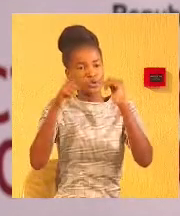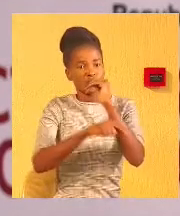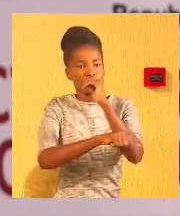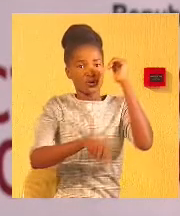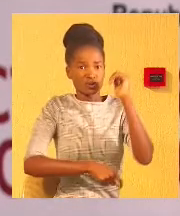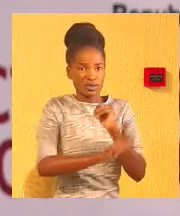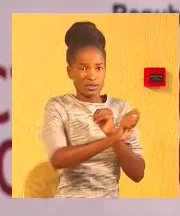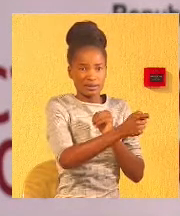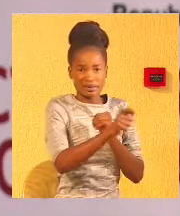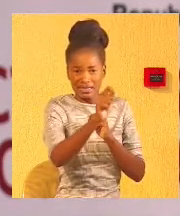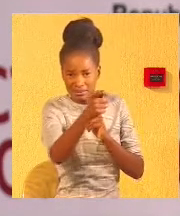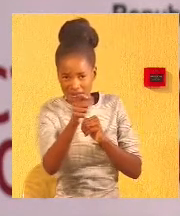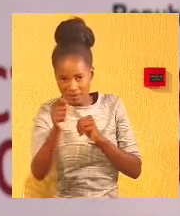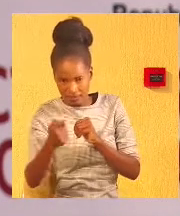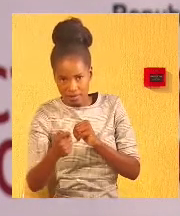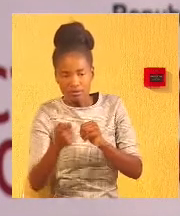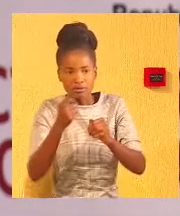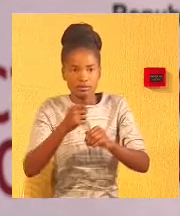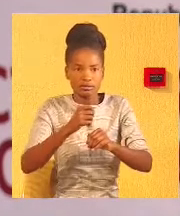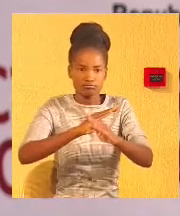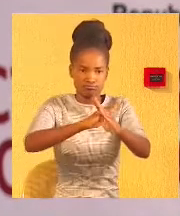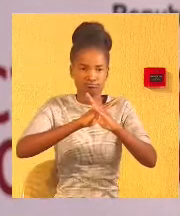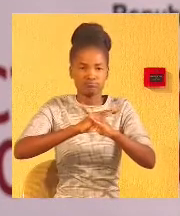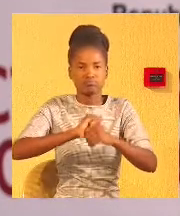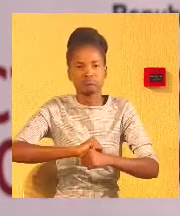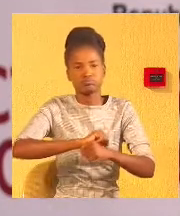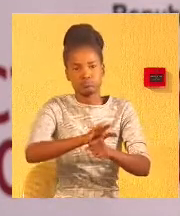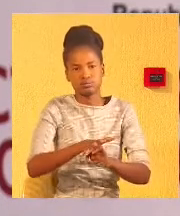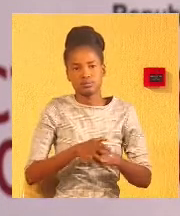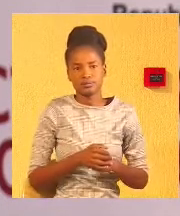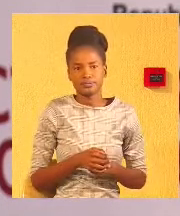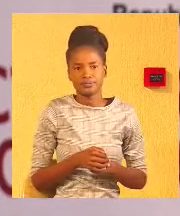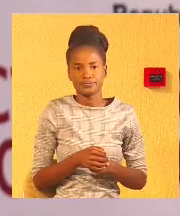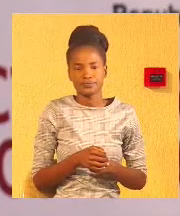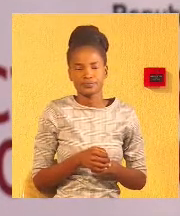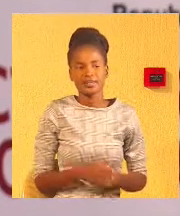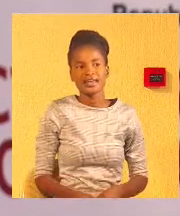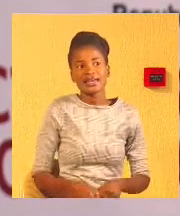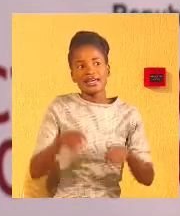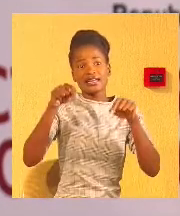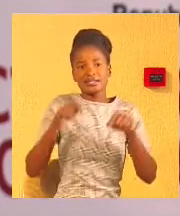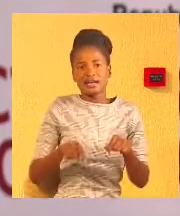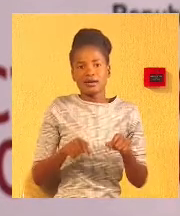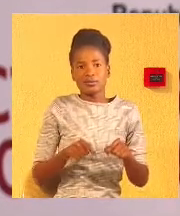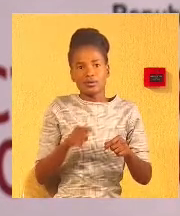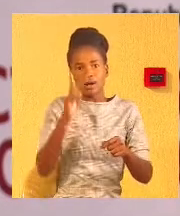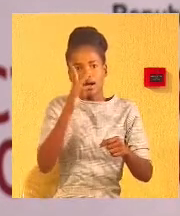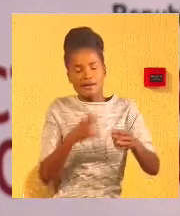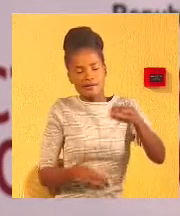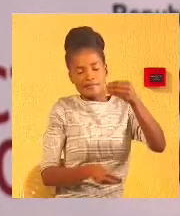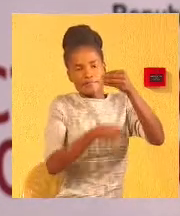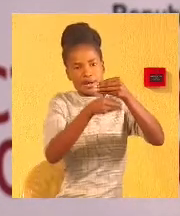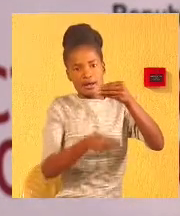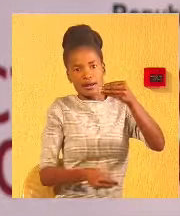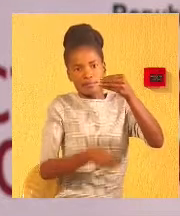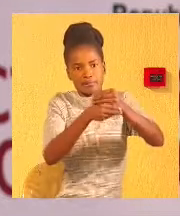effective or it's working. But of course, that does not mean that if we have not recorded cases for the